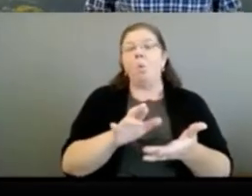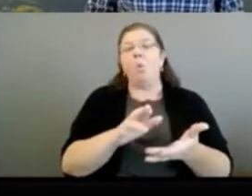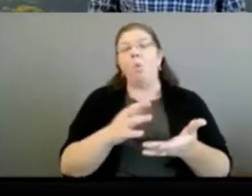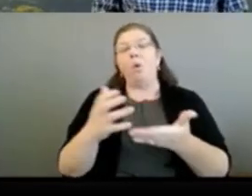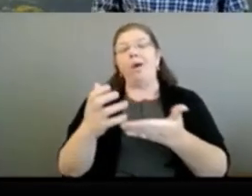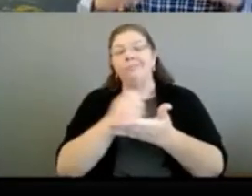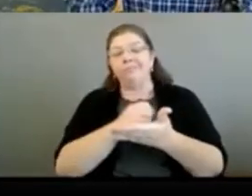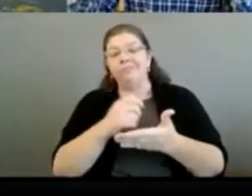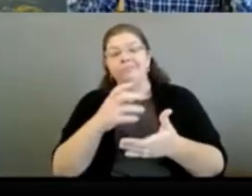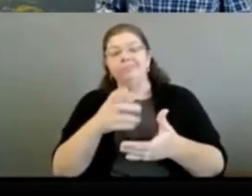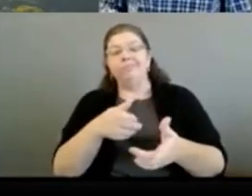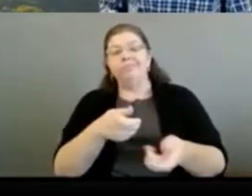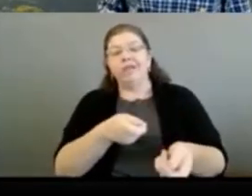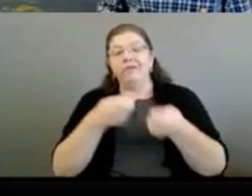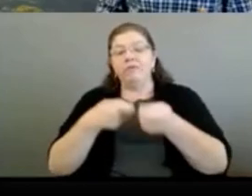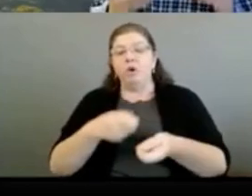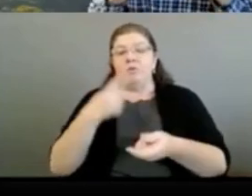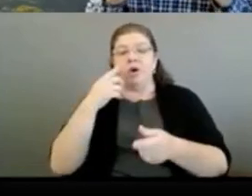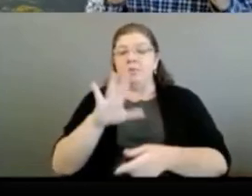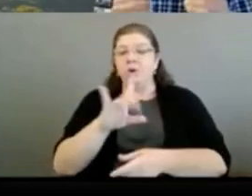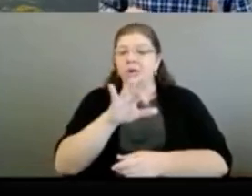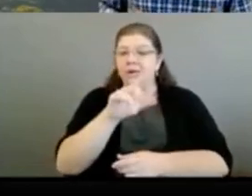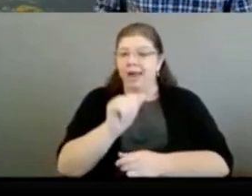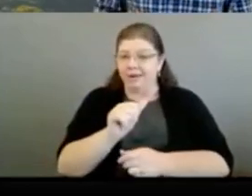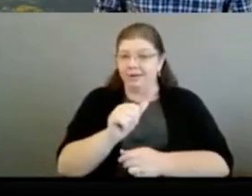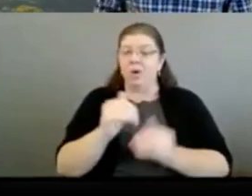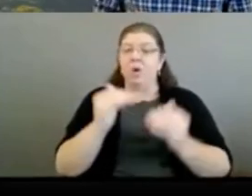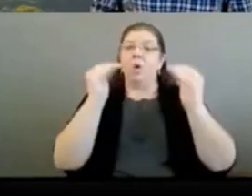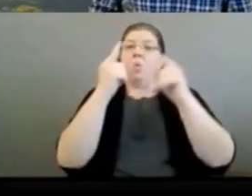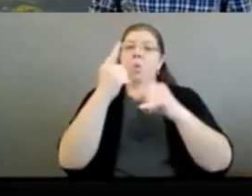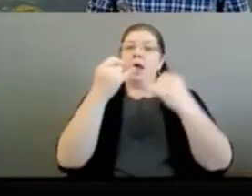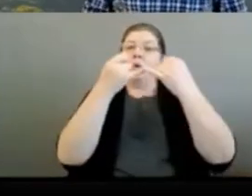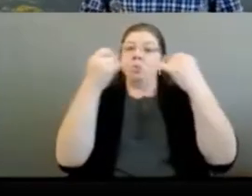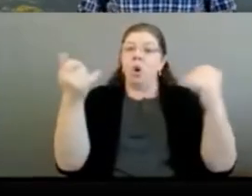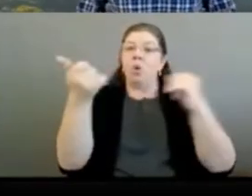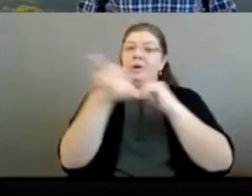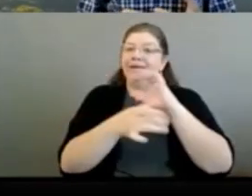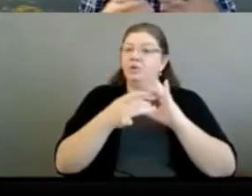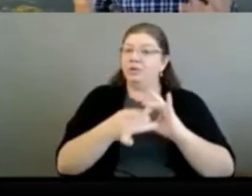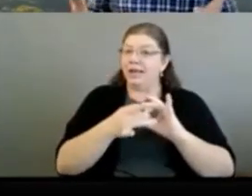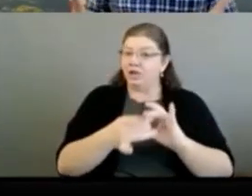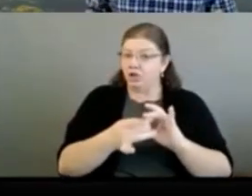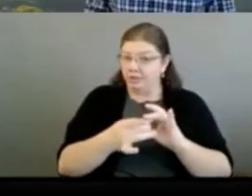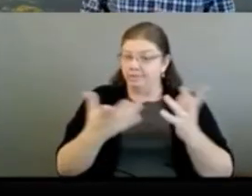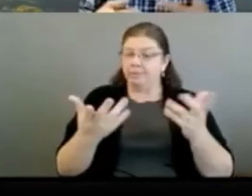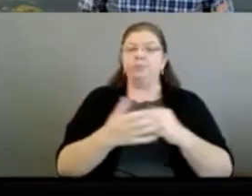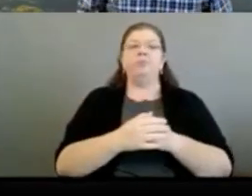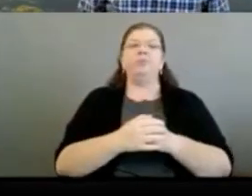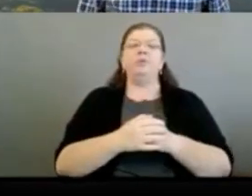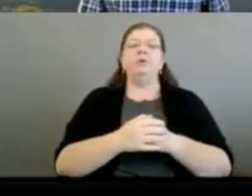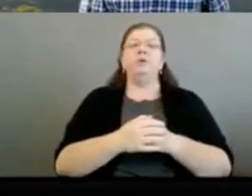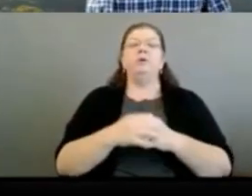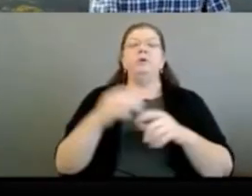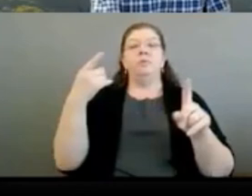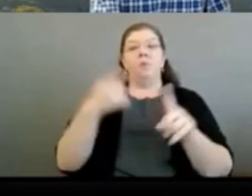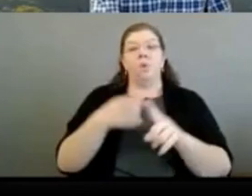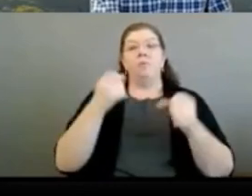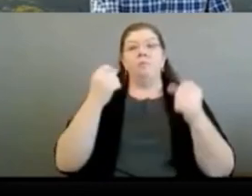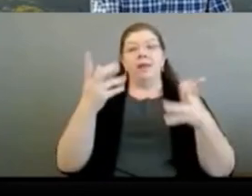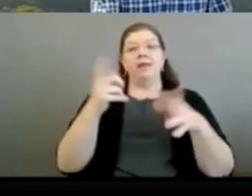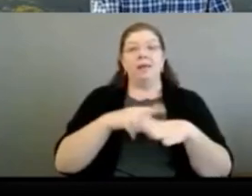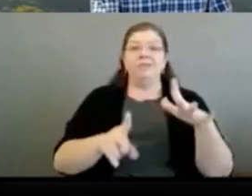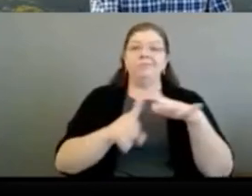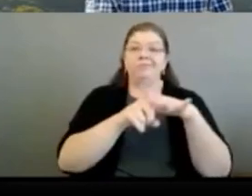data. So 1 row per social relationship. In most cases, so to that point, these often appear many times in our